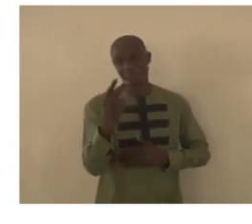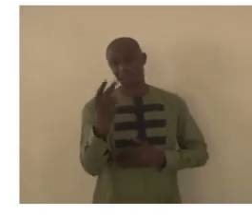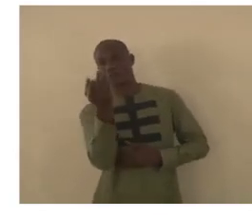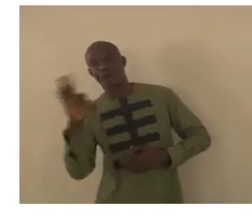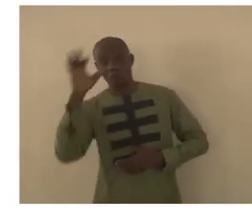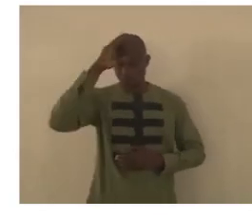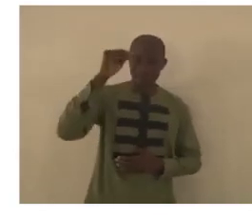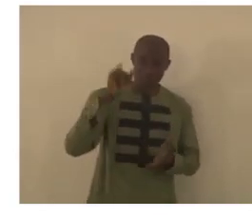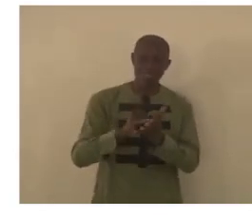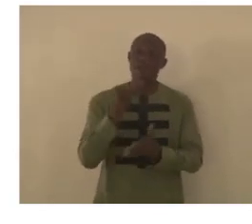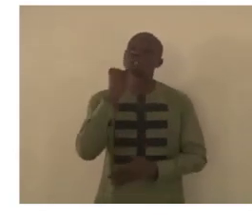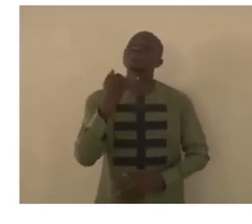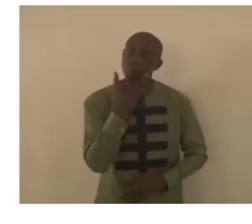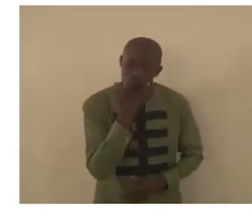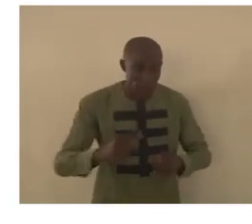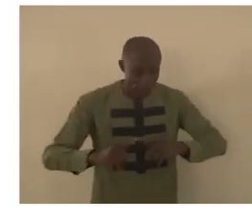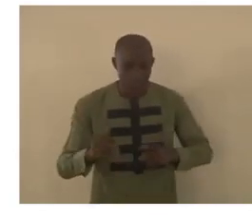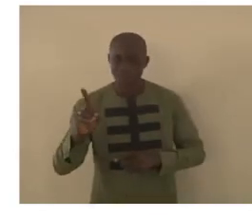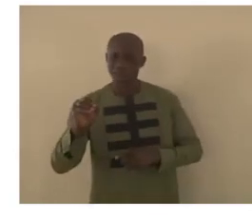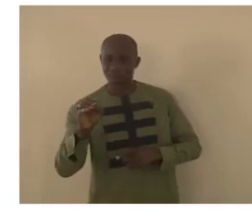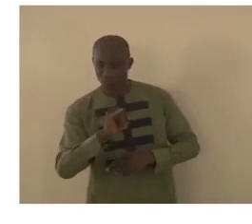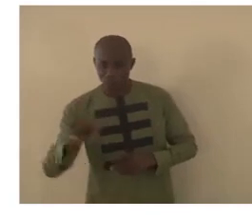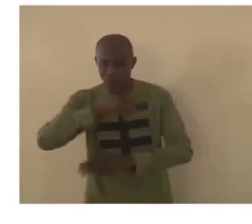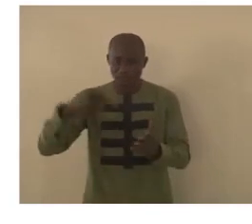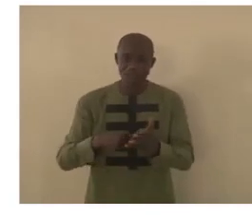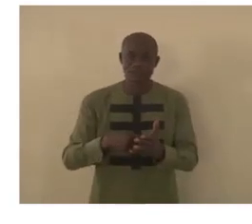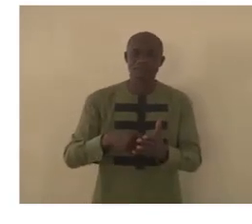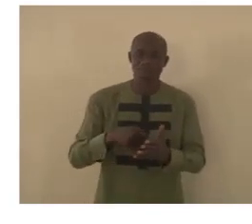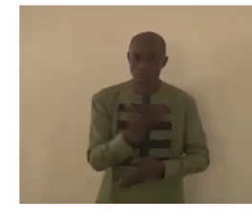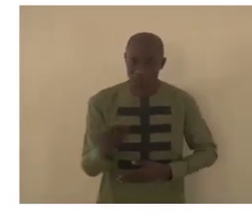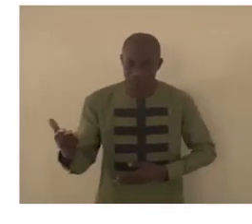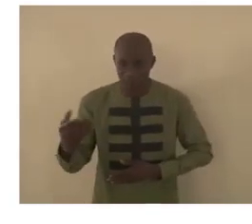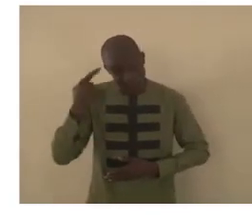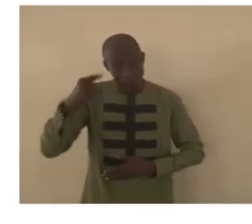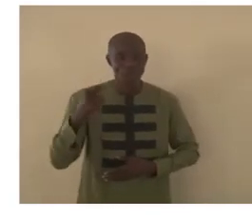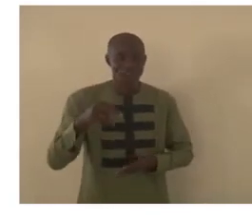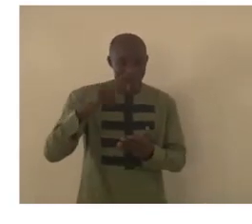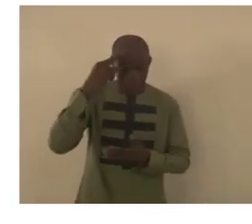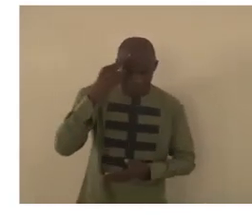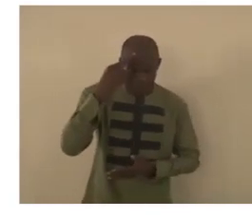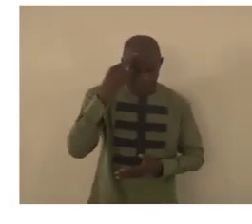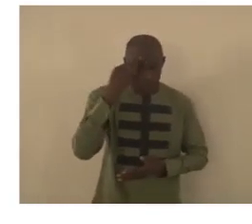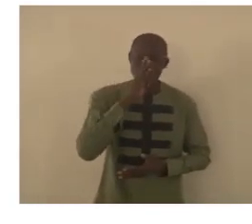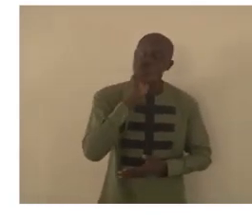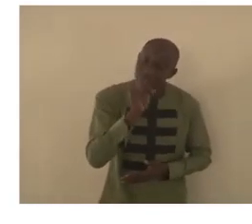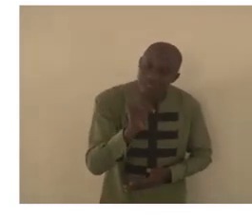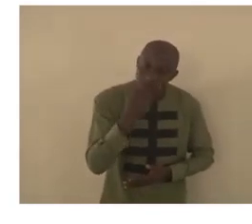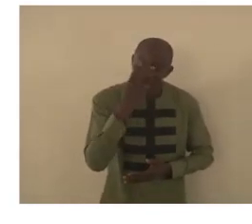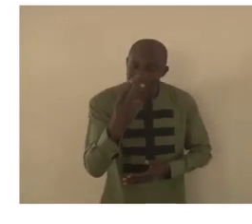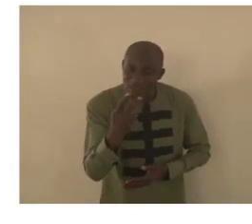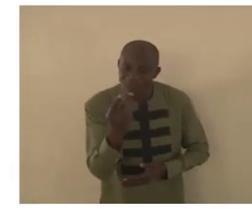seen of men that is wrong, but doing these things for the purpose of being seen of